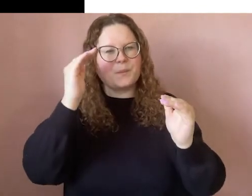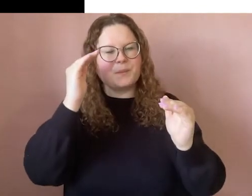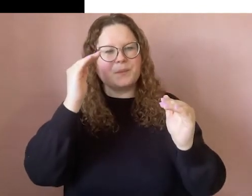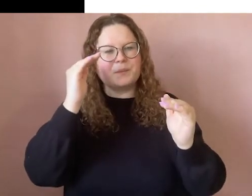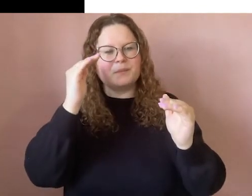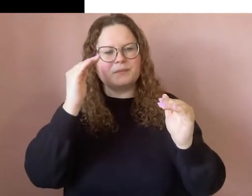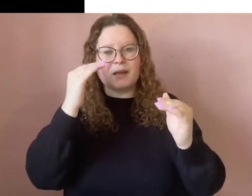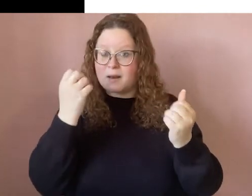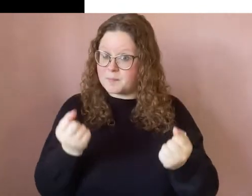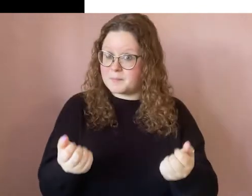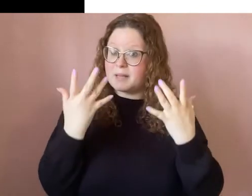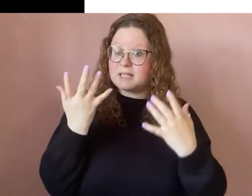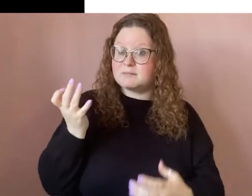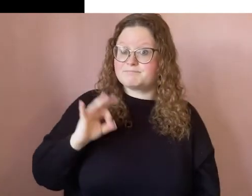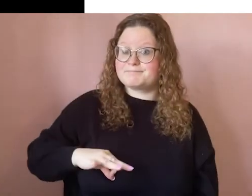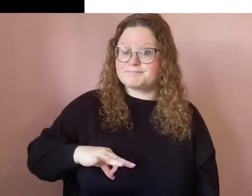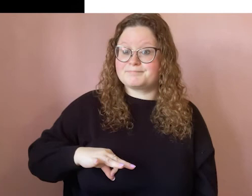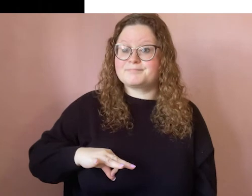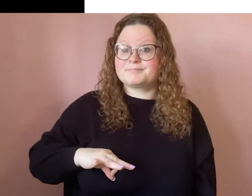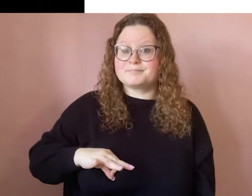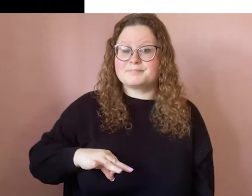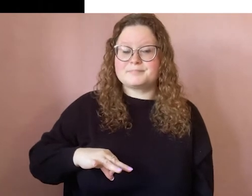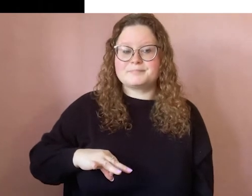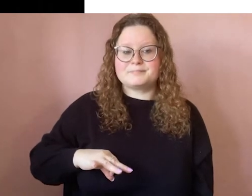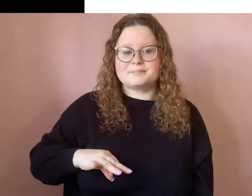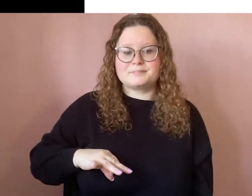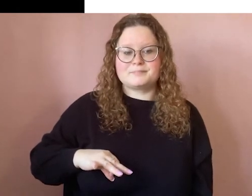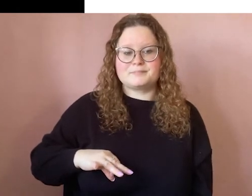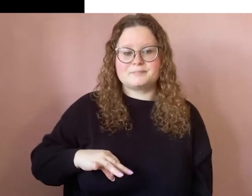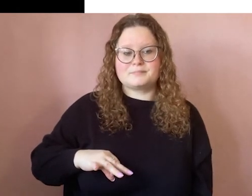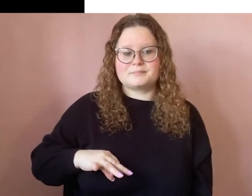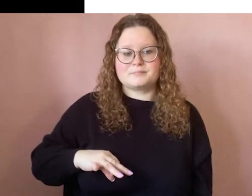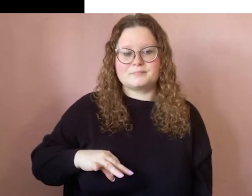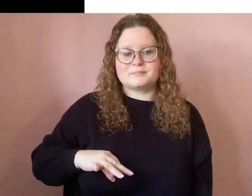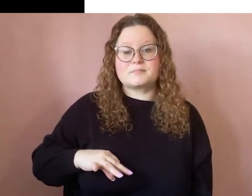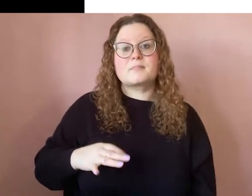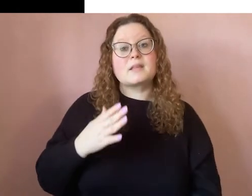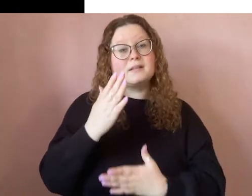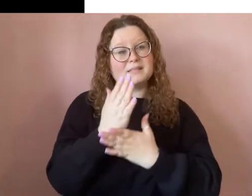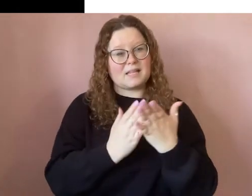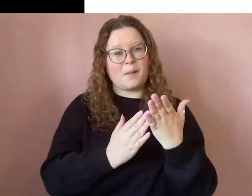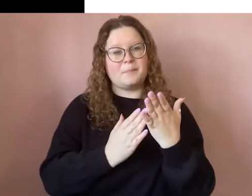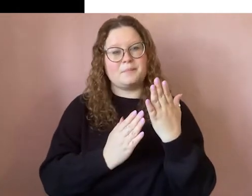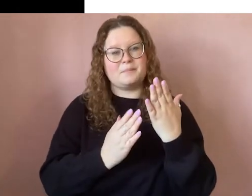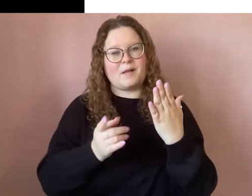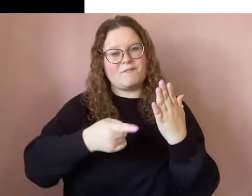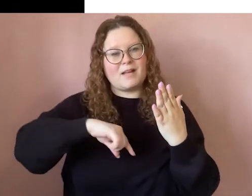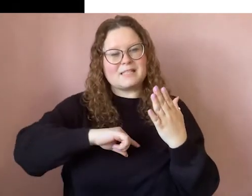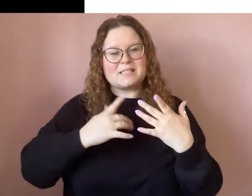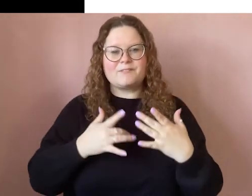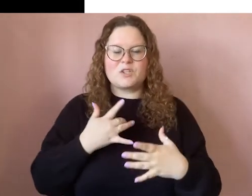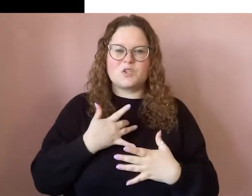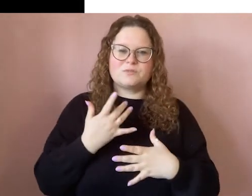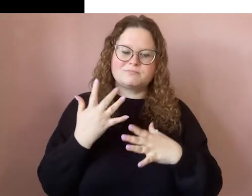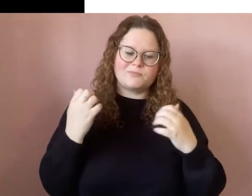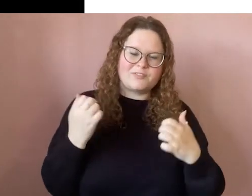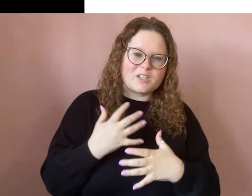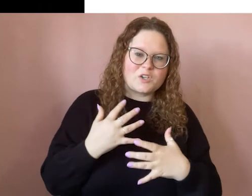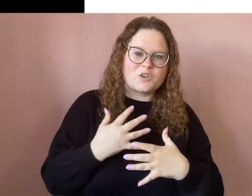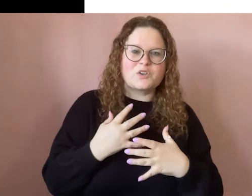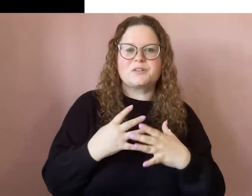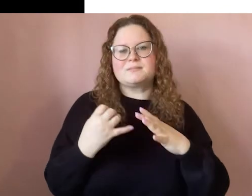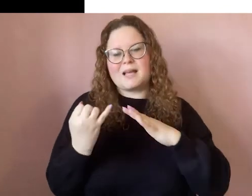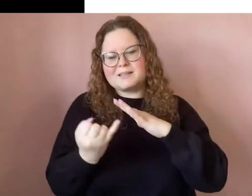the stigmatization of mental illness. I remember you telling me in that story that people would literally drive blocks